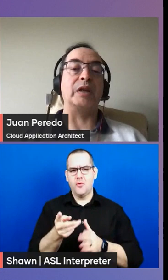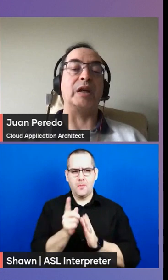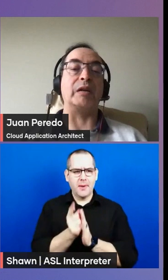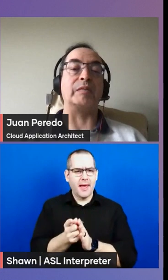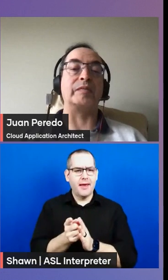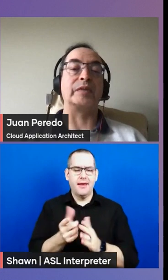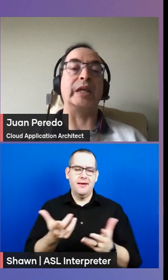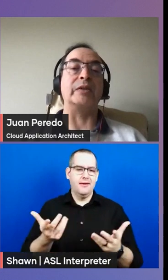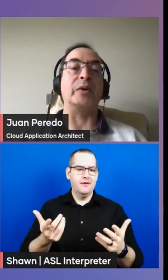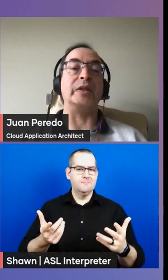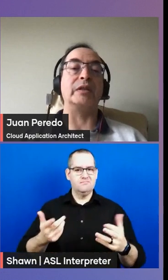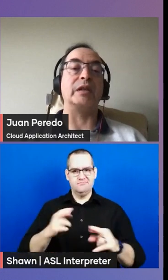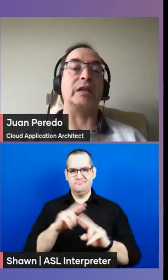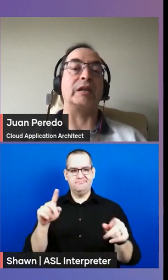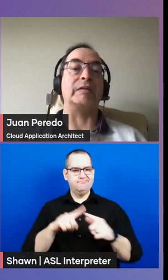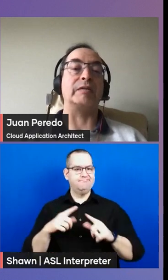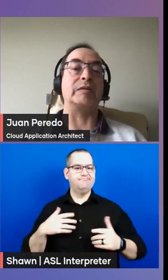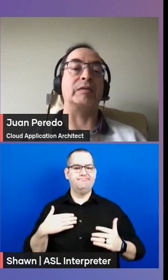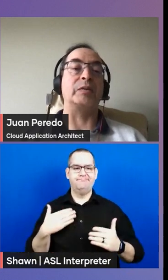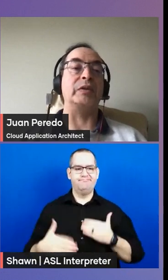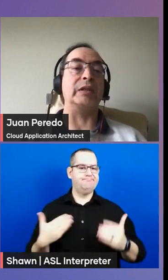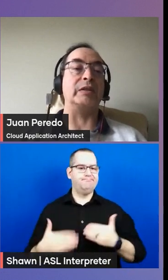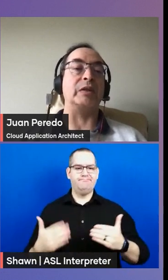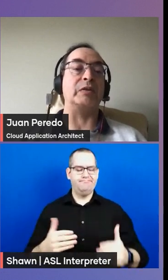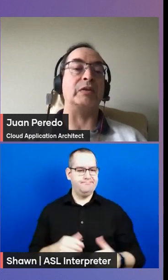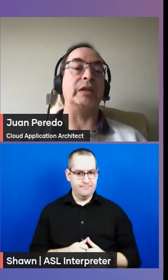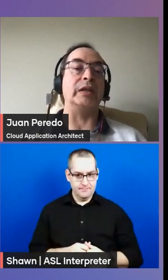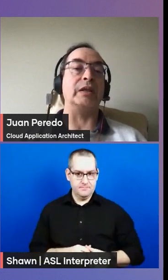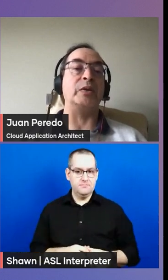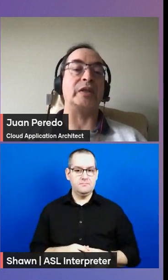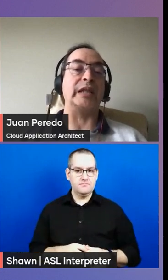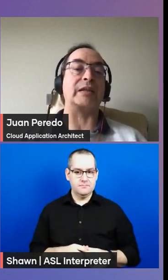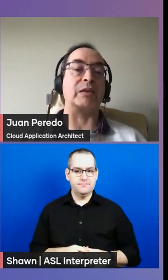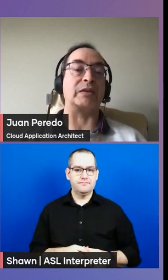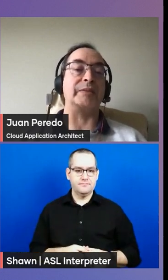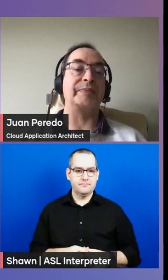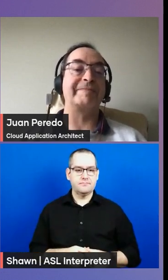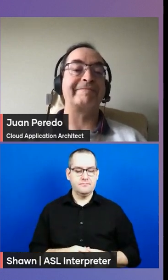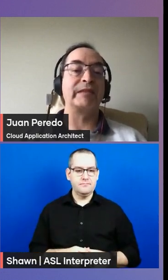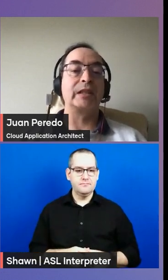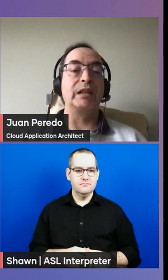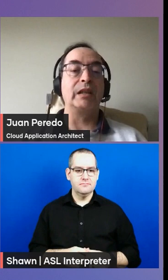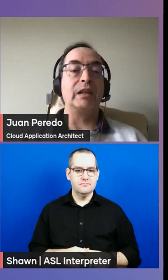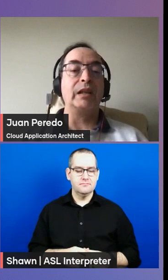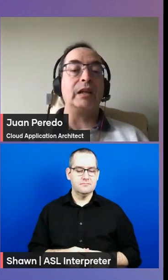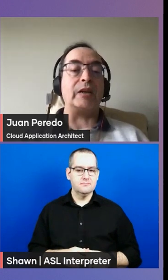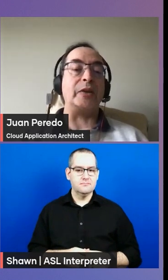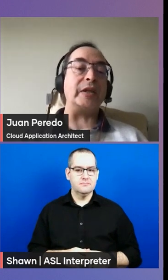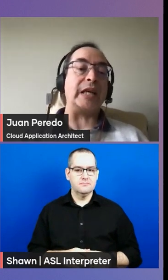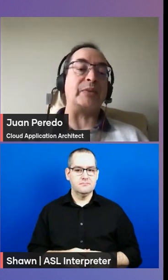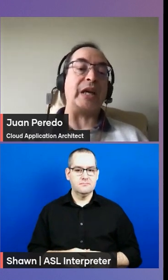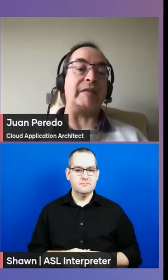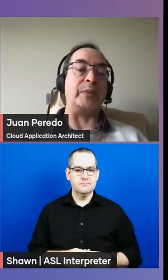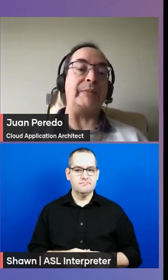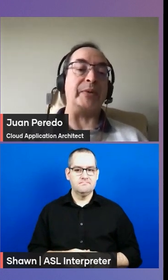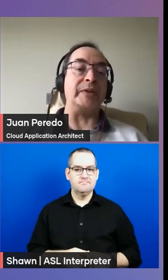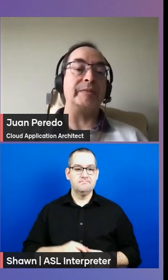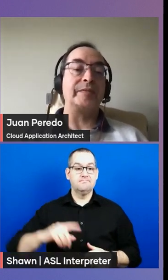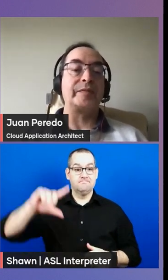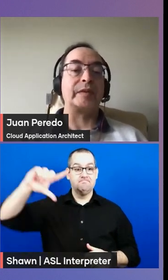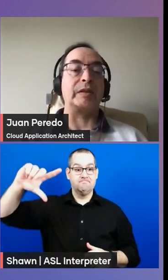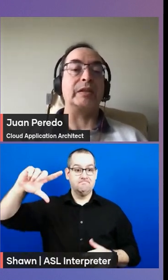to get going to using that cluster. On the other side, we have